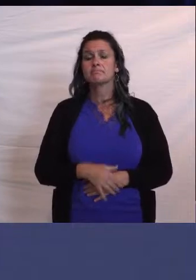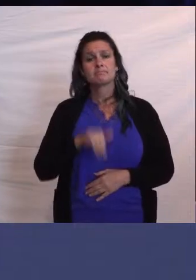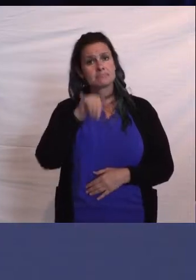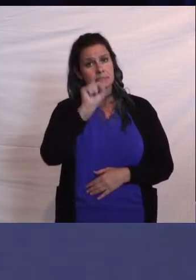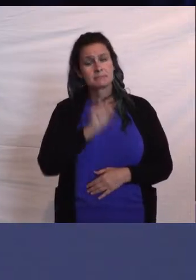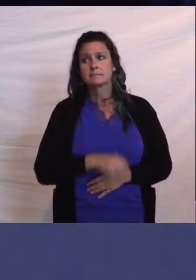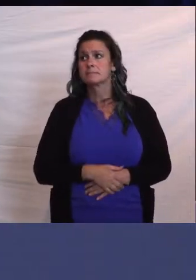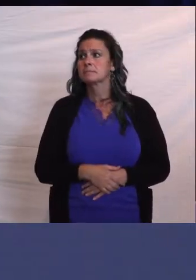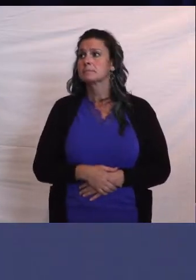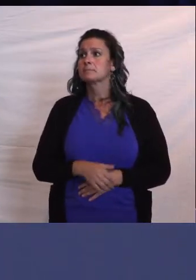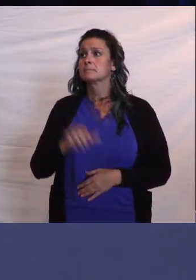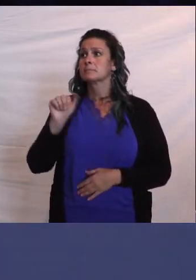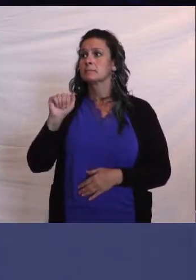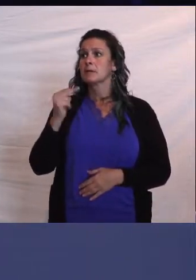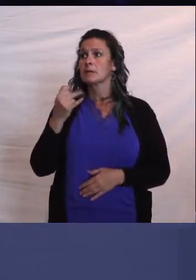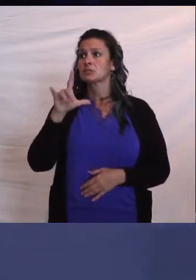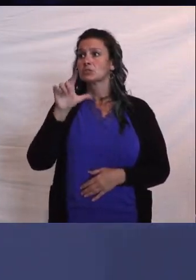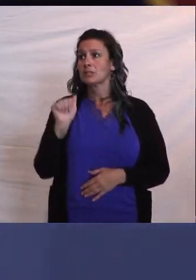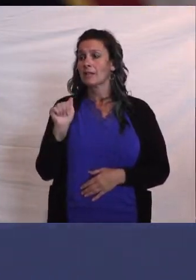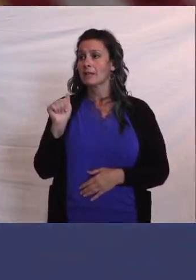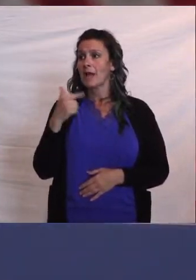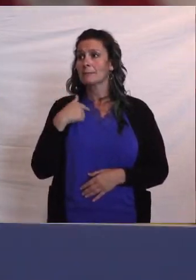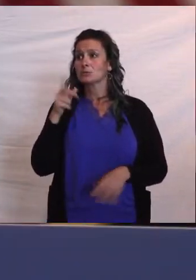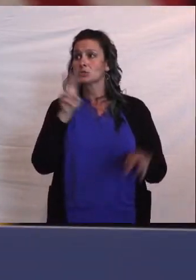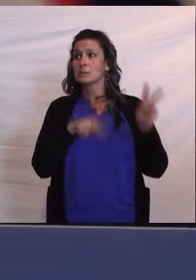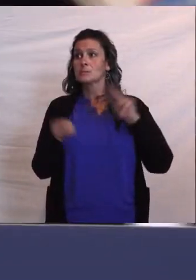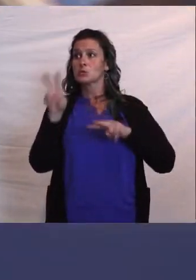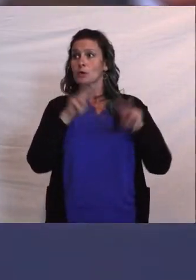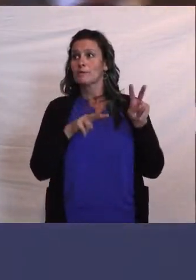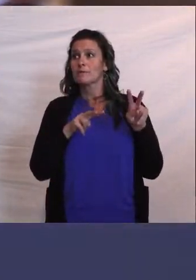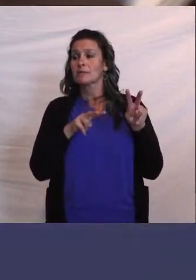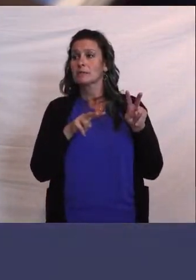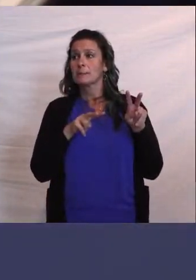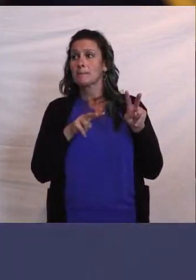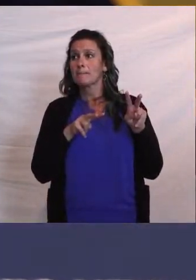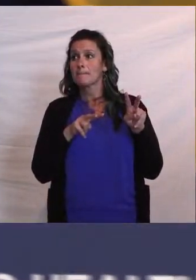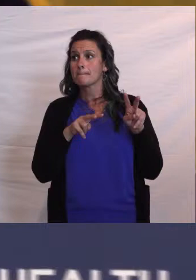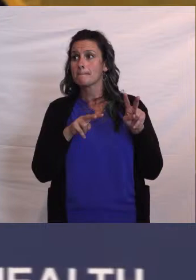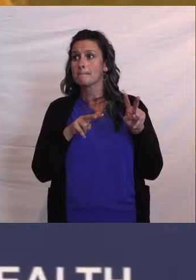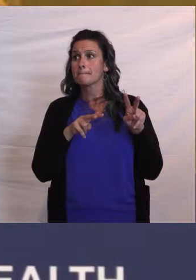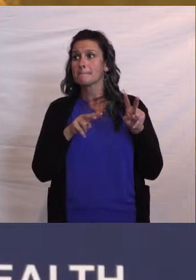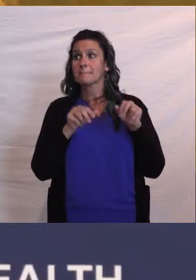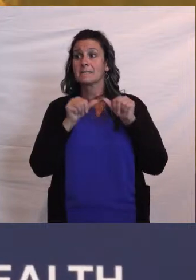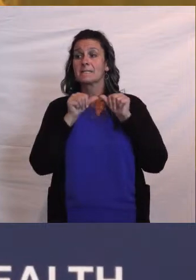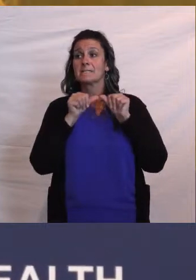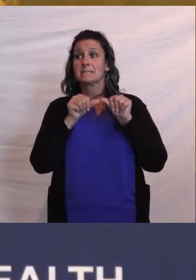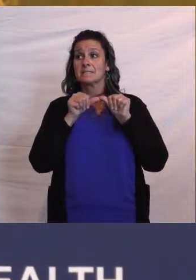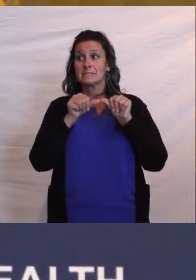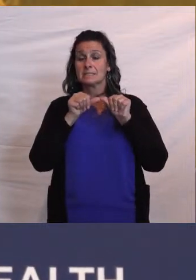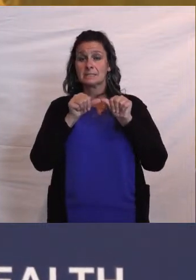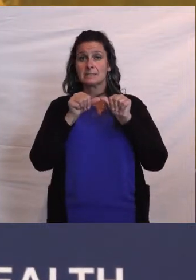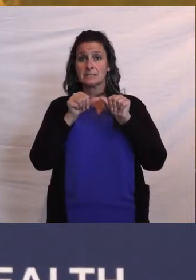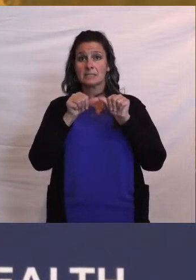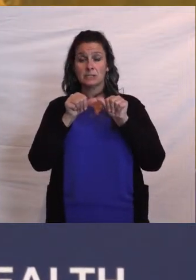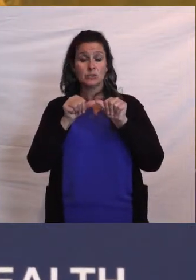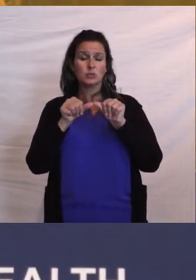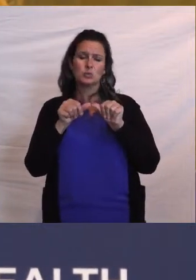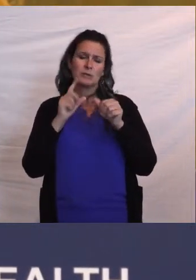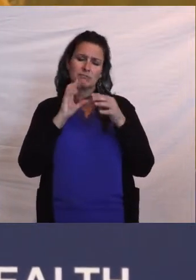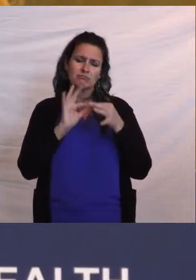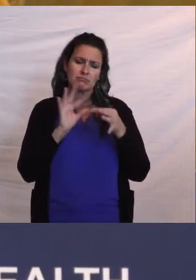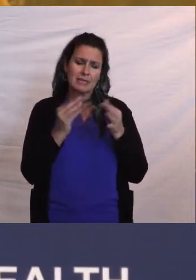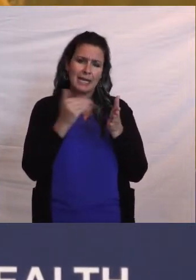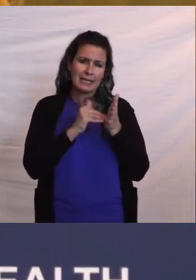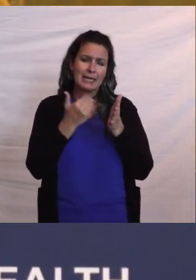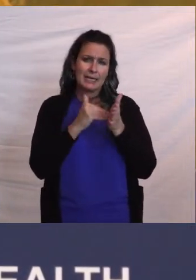all. Angelica, I'll just make the observation that there continues to be, we've said this many times,